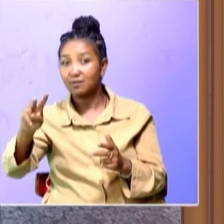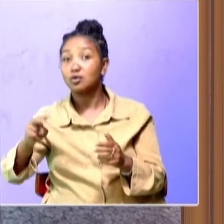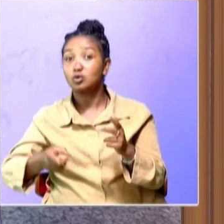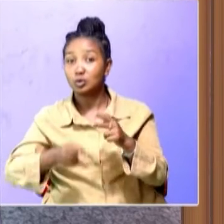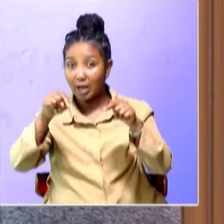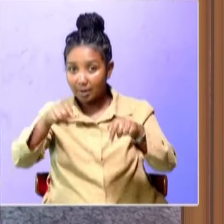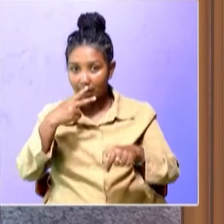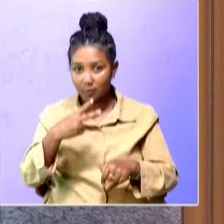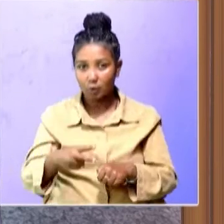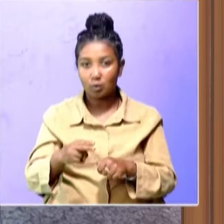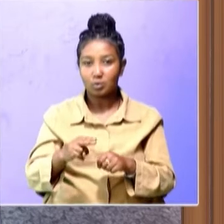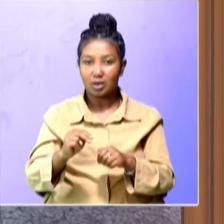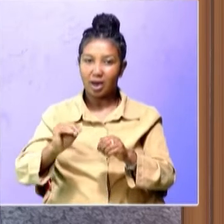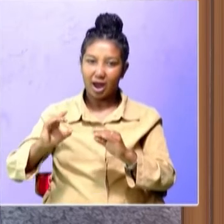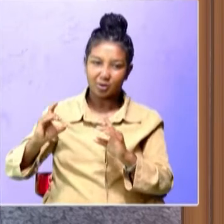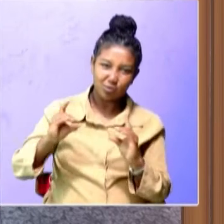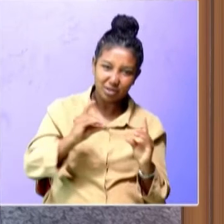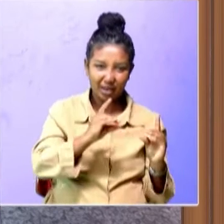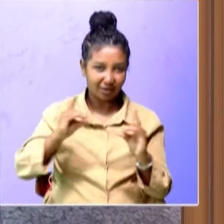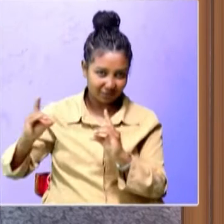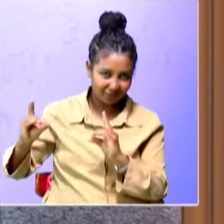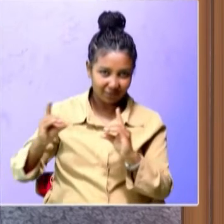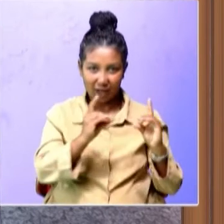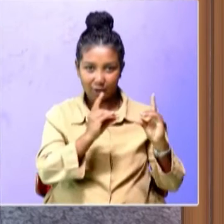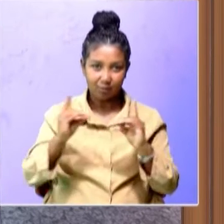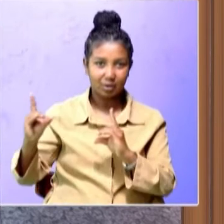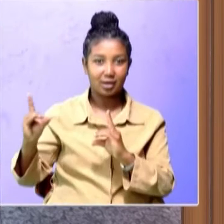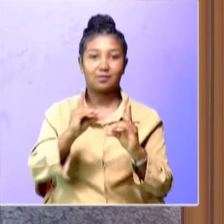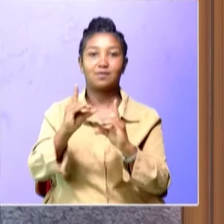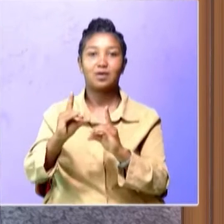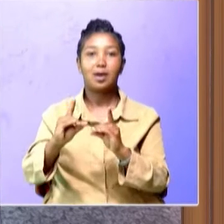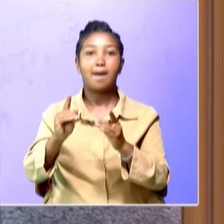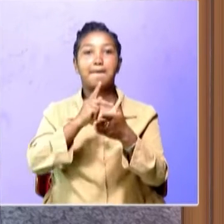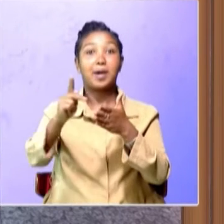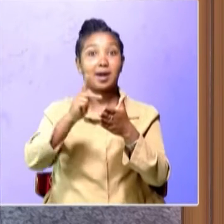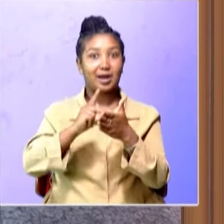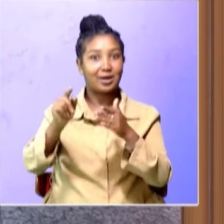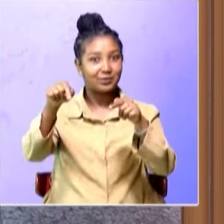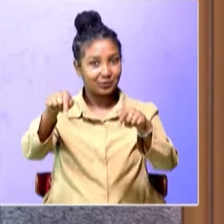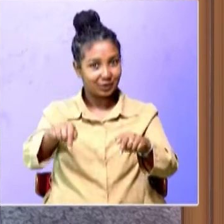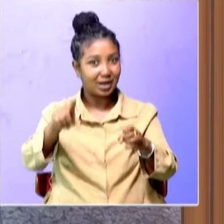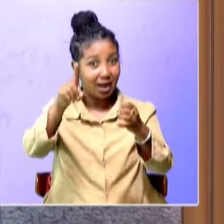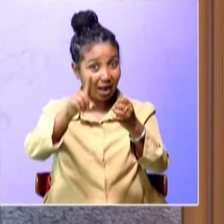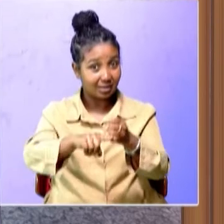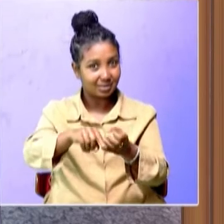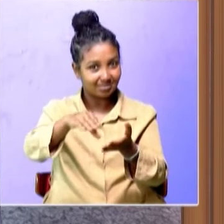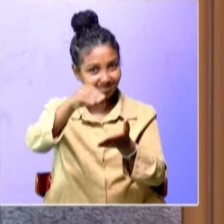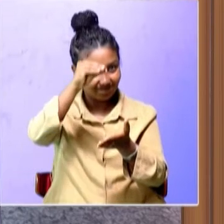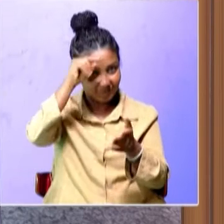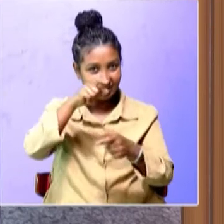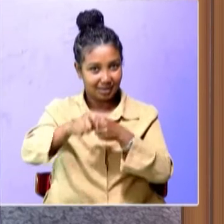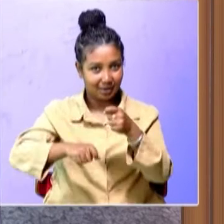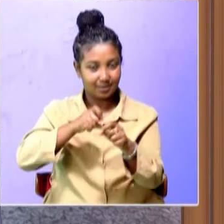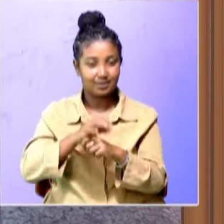what? Argumentative. Okay? Argumentative paragraph is going to be our last lesson of this